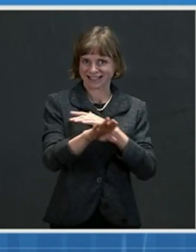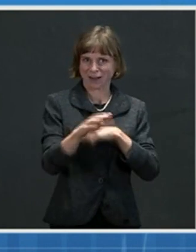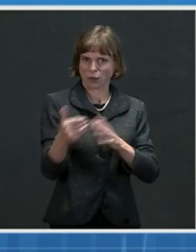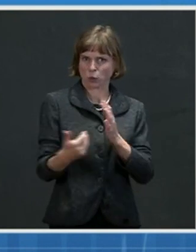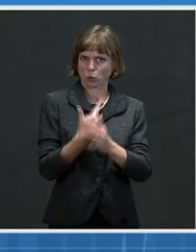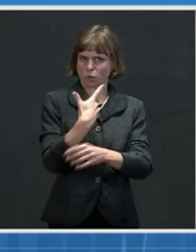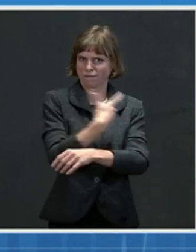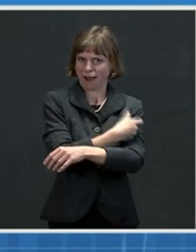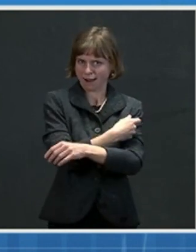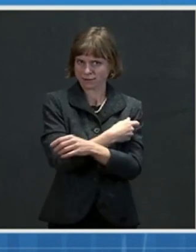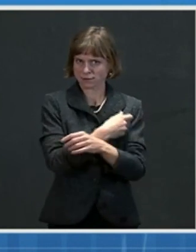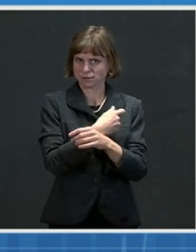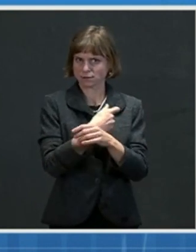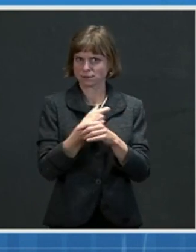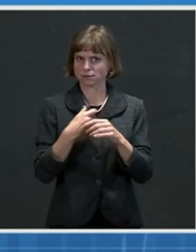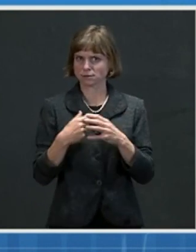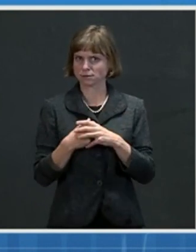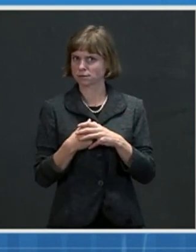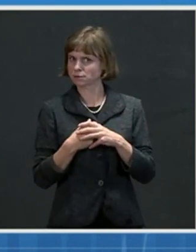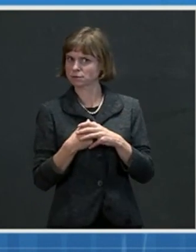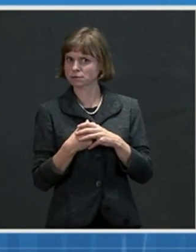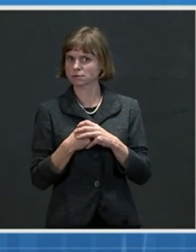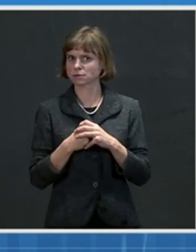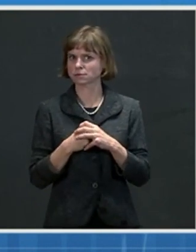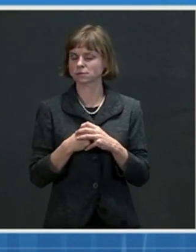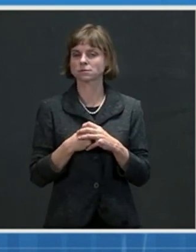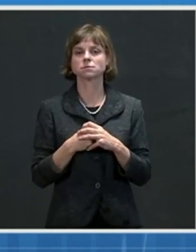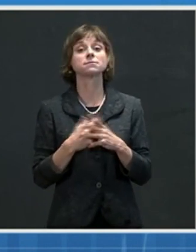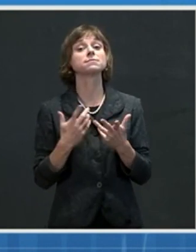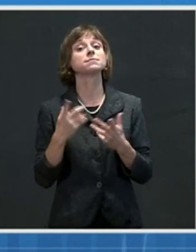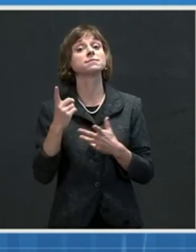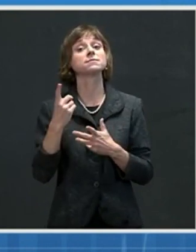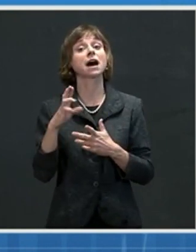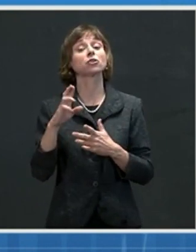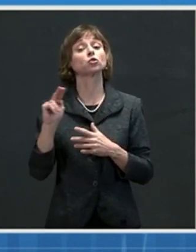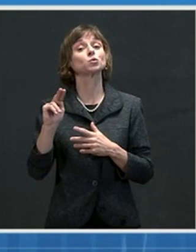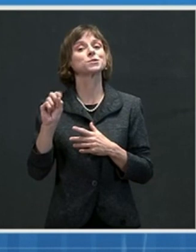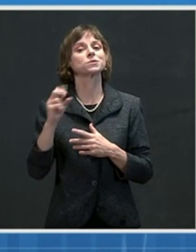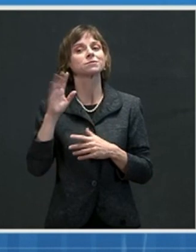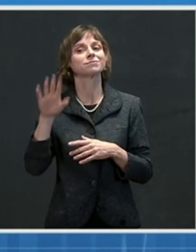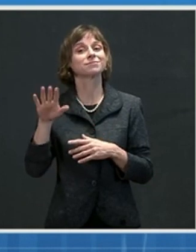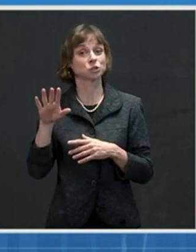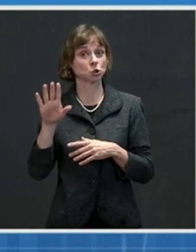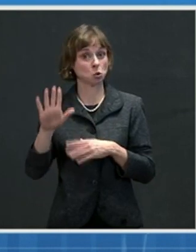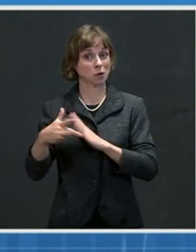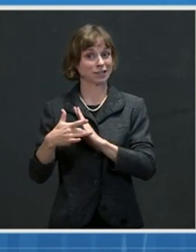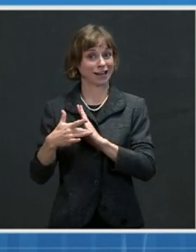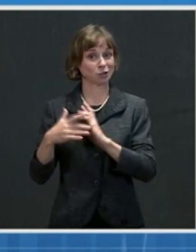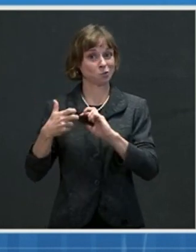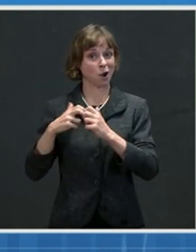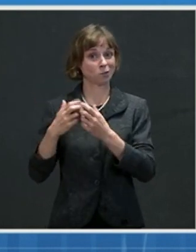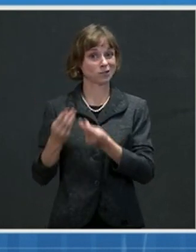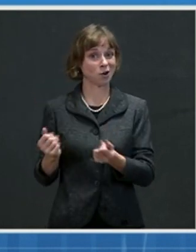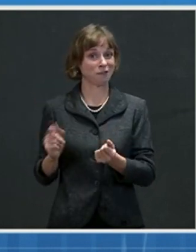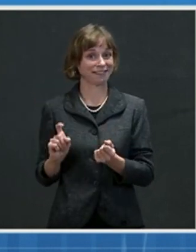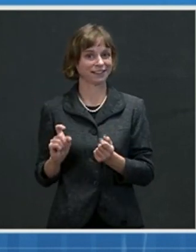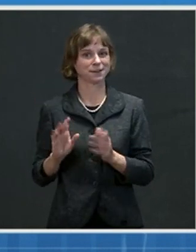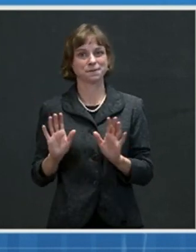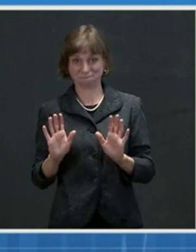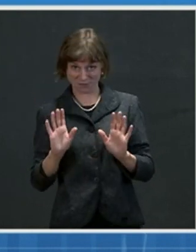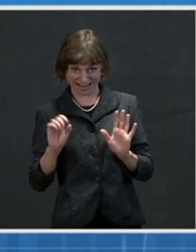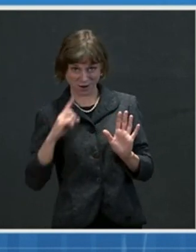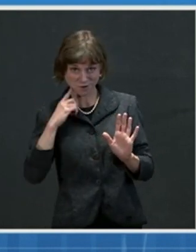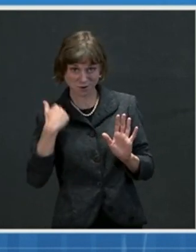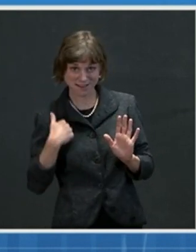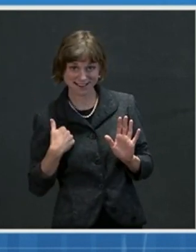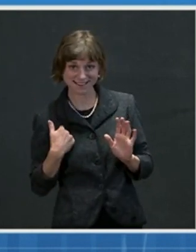vaccine doses coming online? Dr. Nunes-Smith, let's see if your technical issues are resolved. No. Are you able to hear